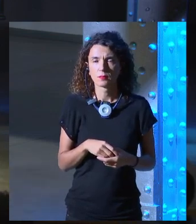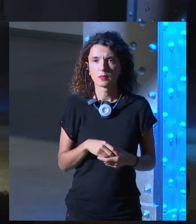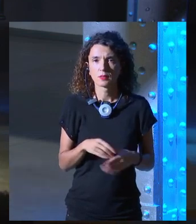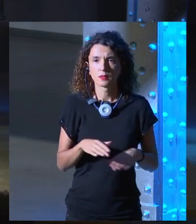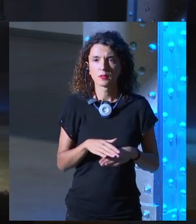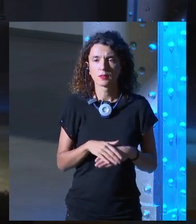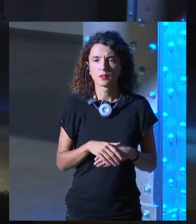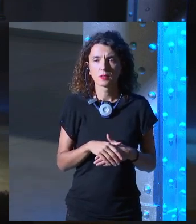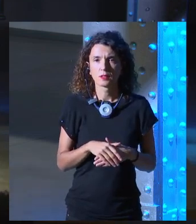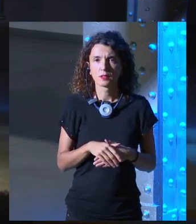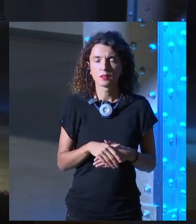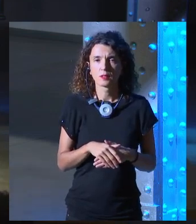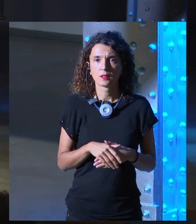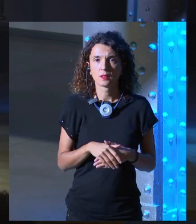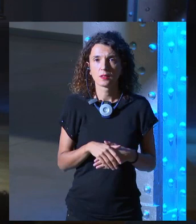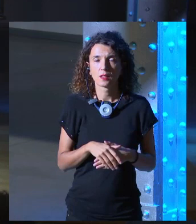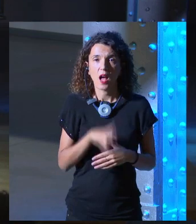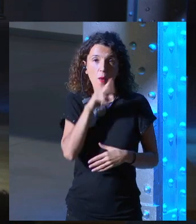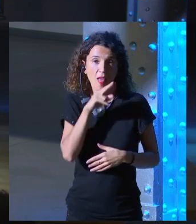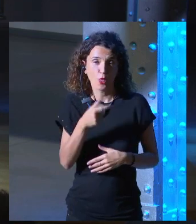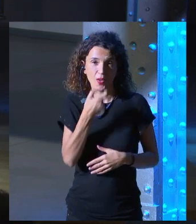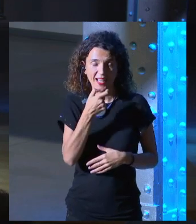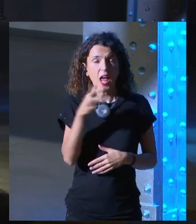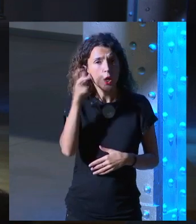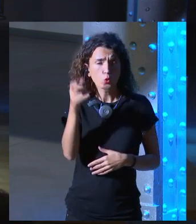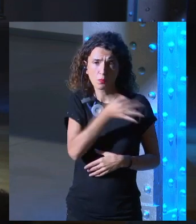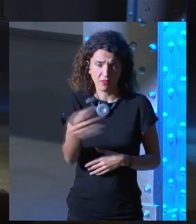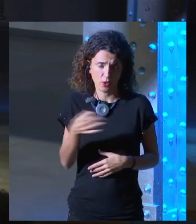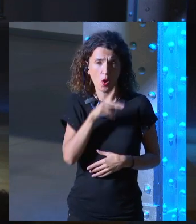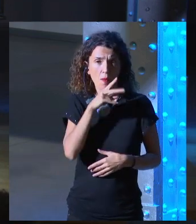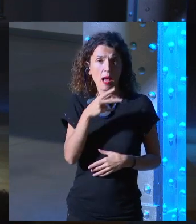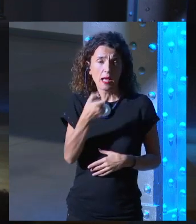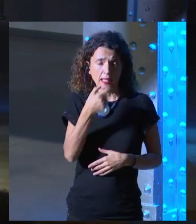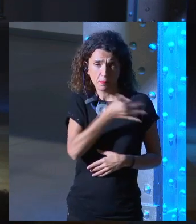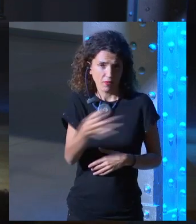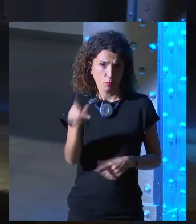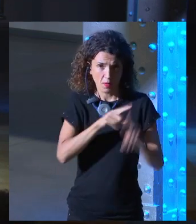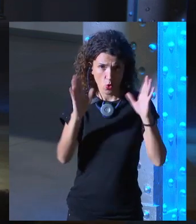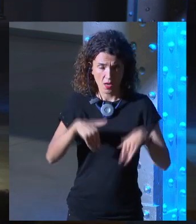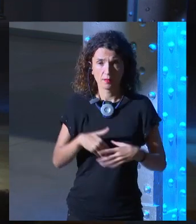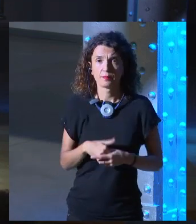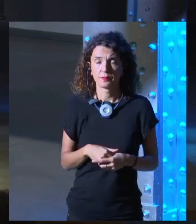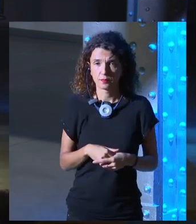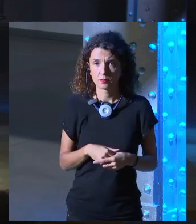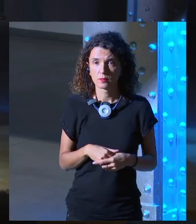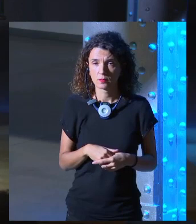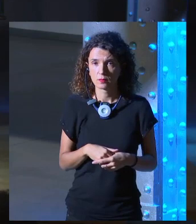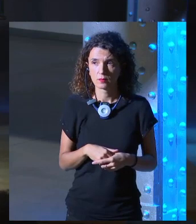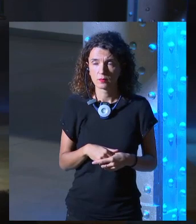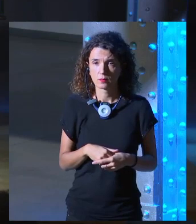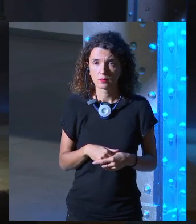Oh, I can hear you speaking in English. Yeah? And I wanted to say, you have been